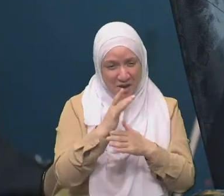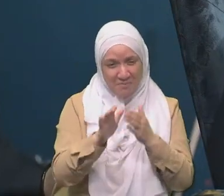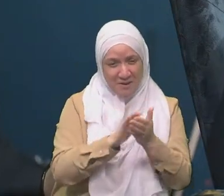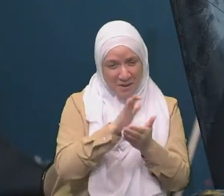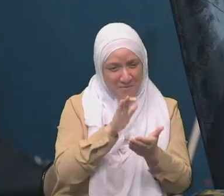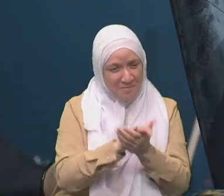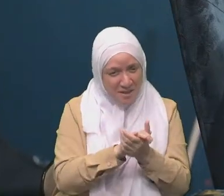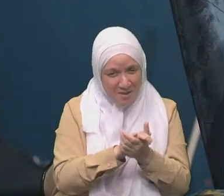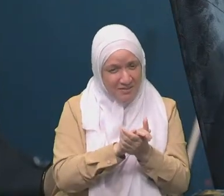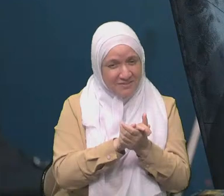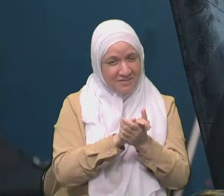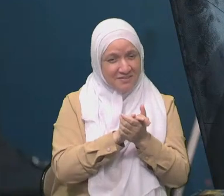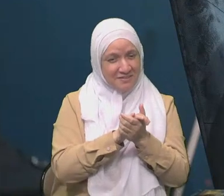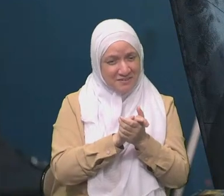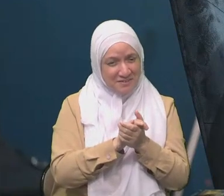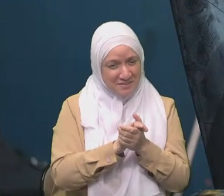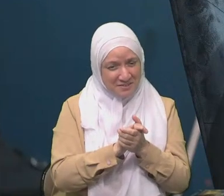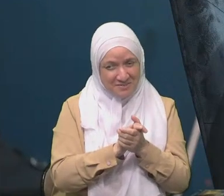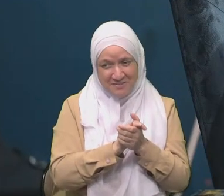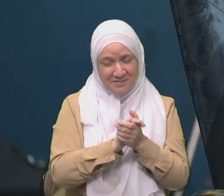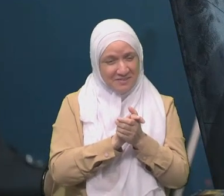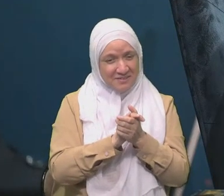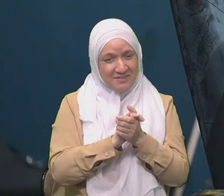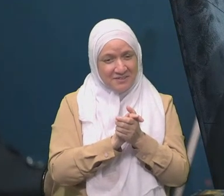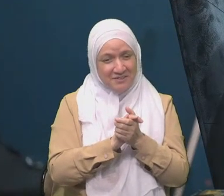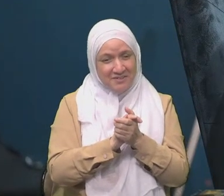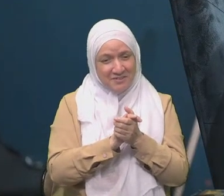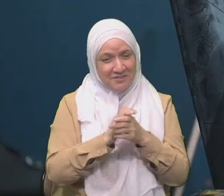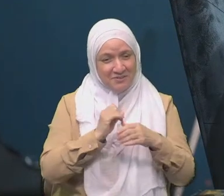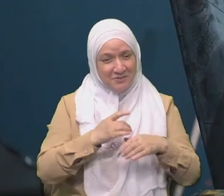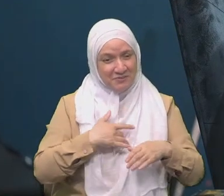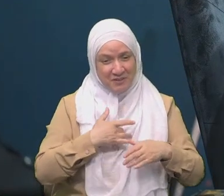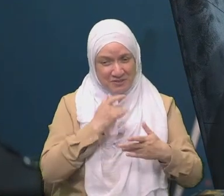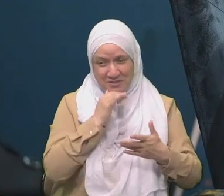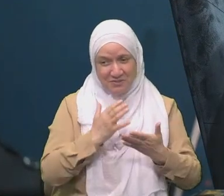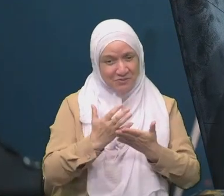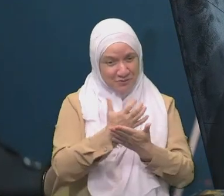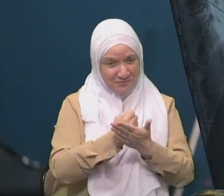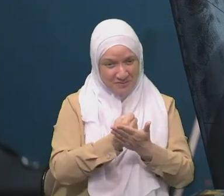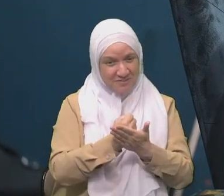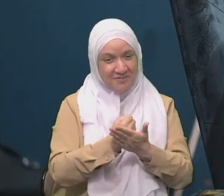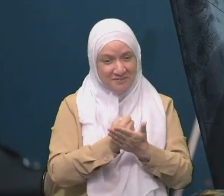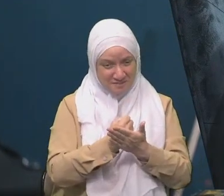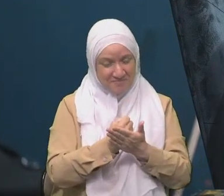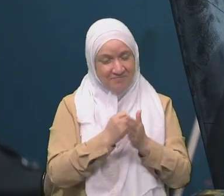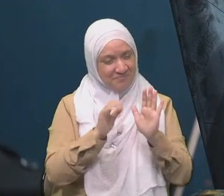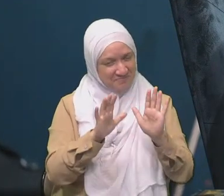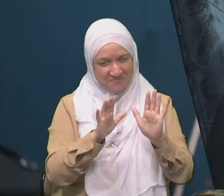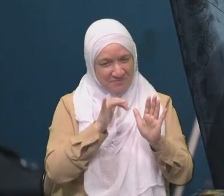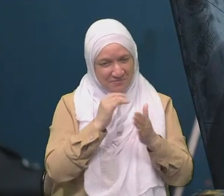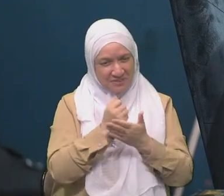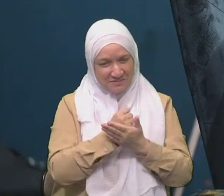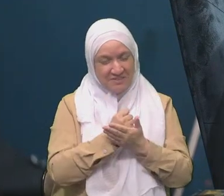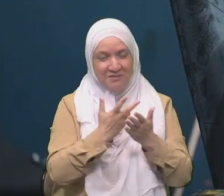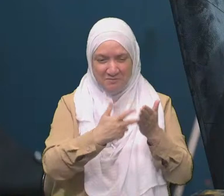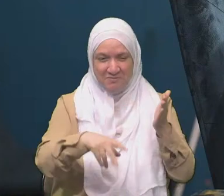would you answer this? And this is where the good expectation of Allah is from the one who is in a state of